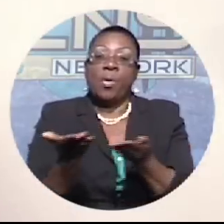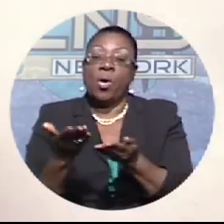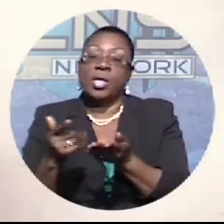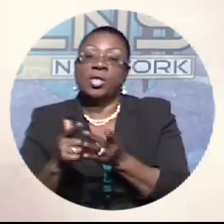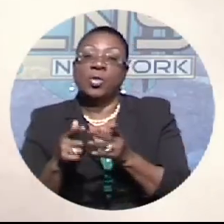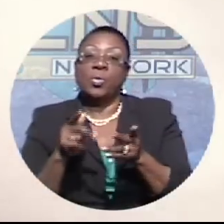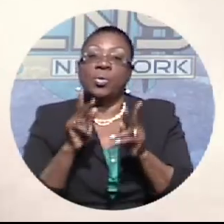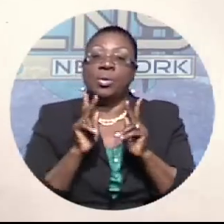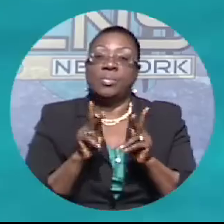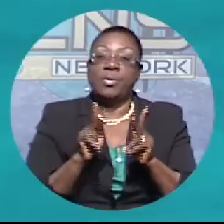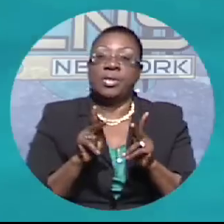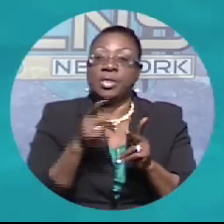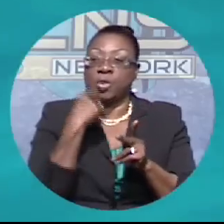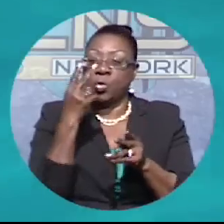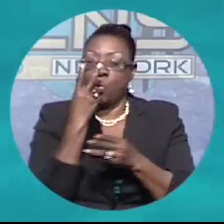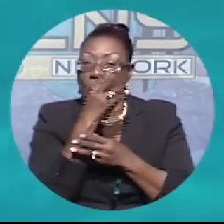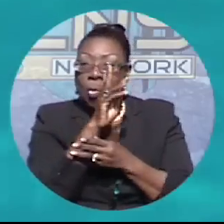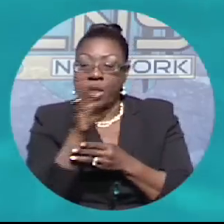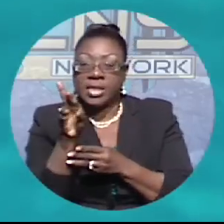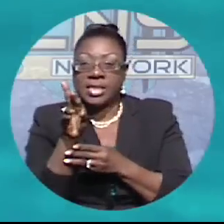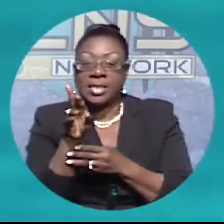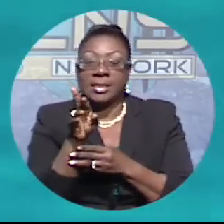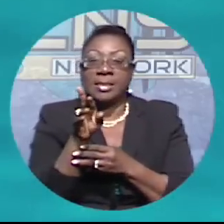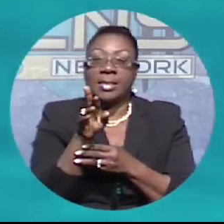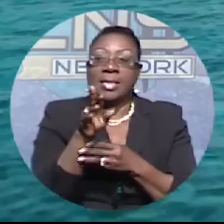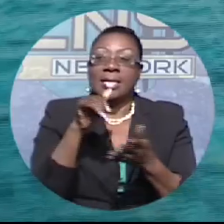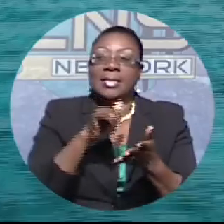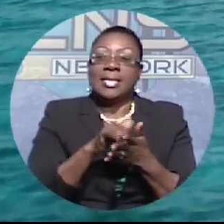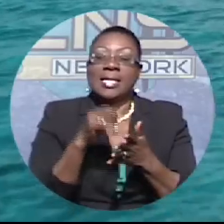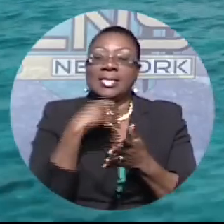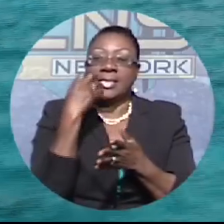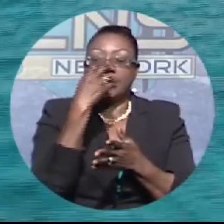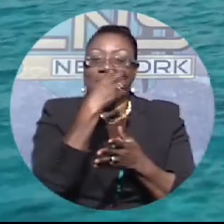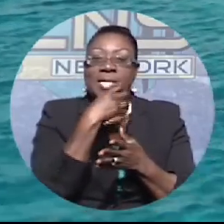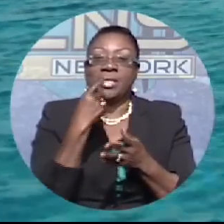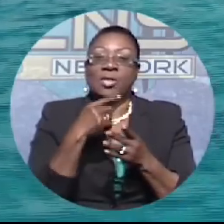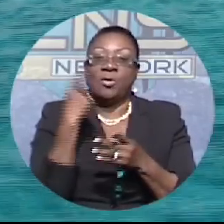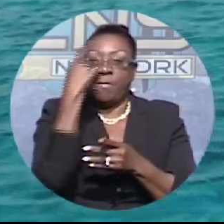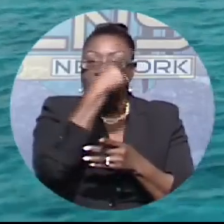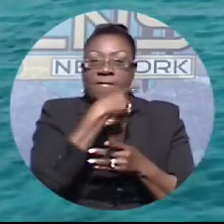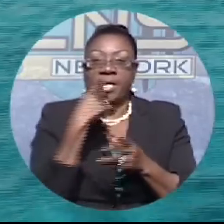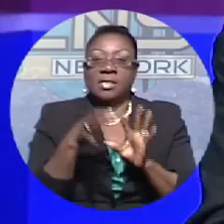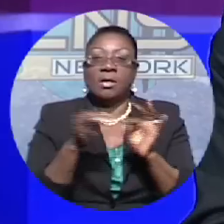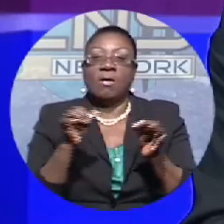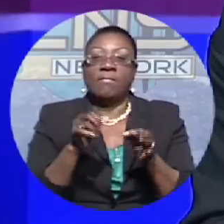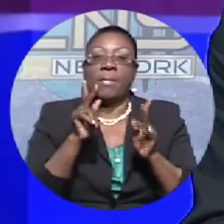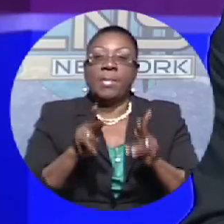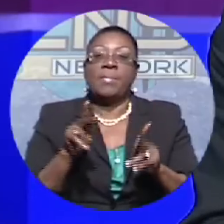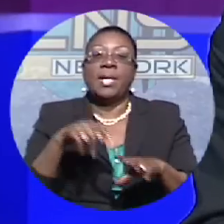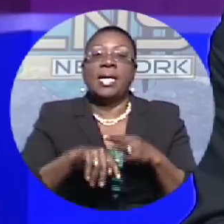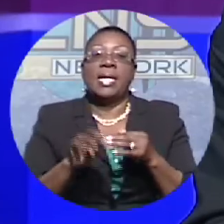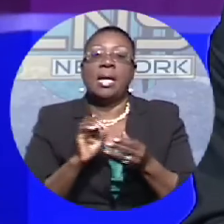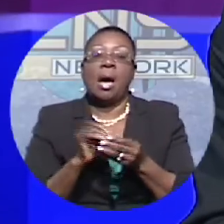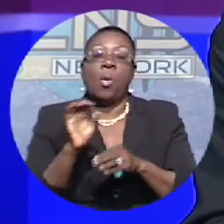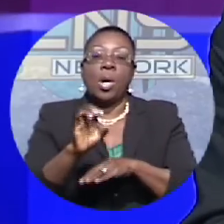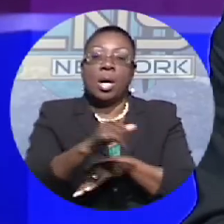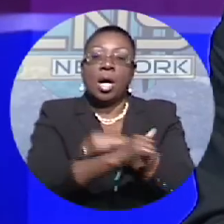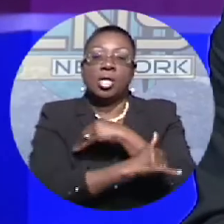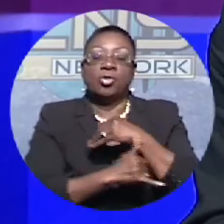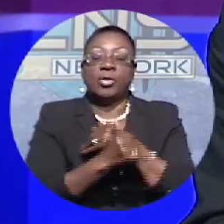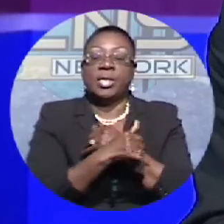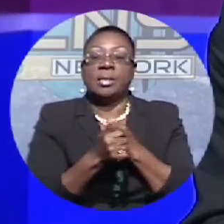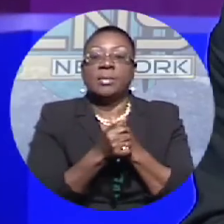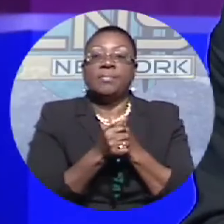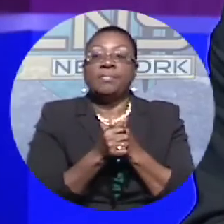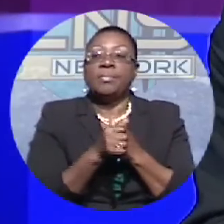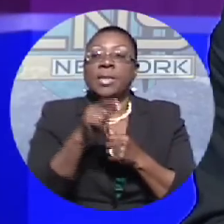those children the smile on that girl's face. That speaks to the face of our nation. Mr. Johnson also responded to